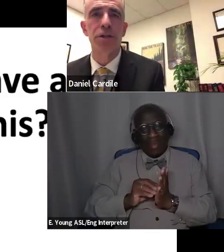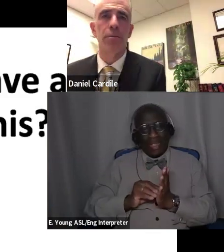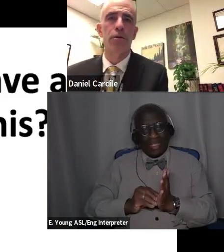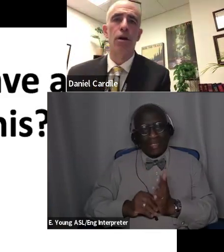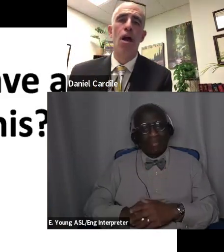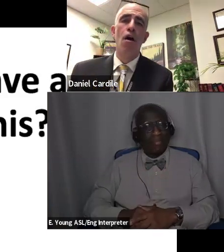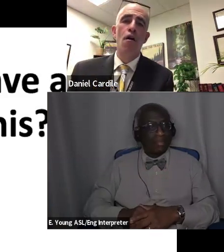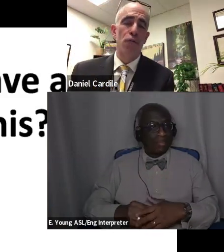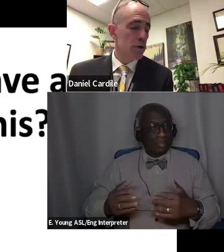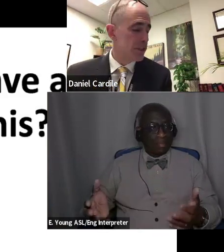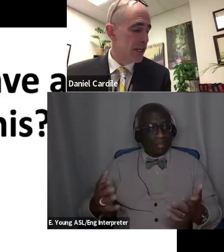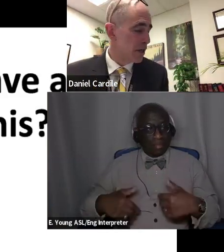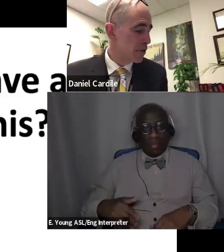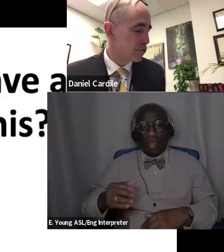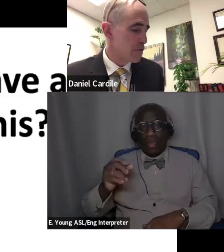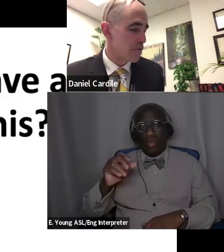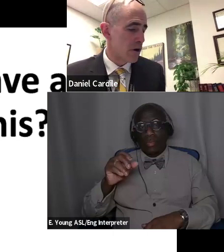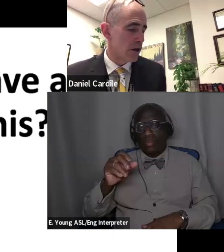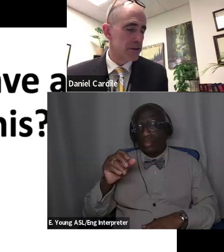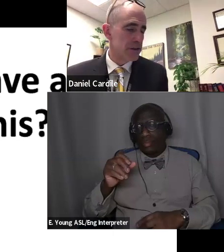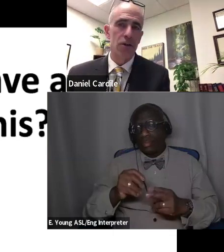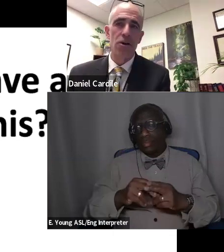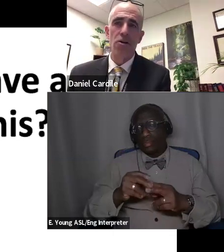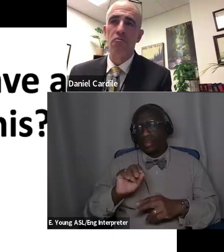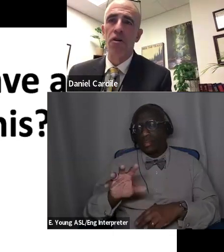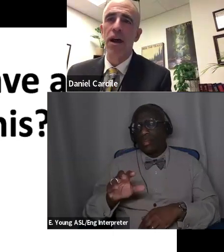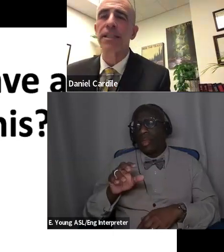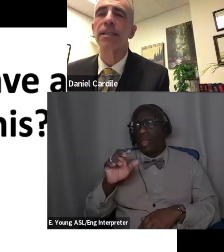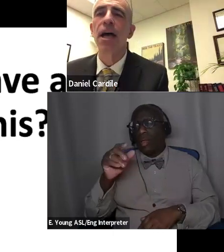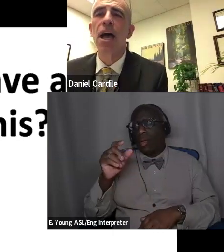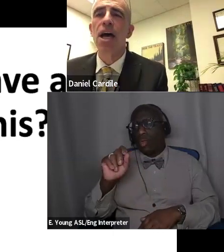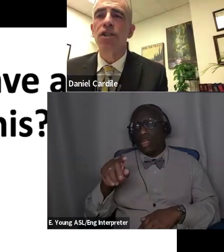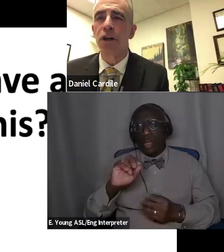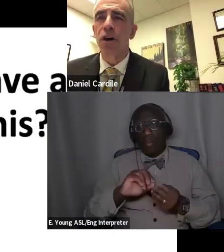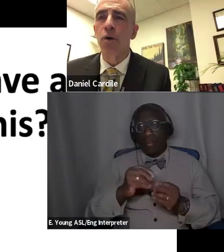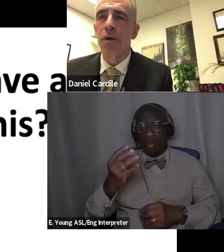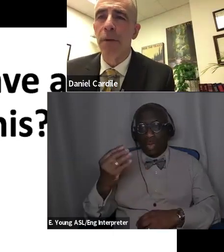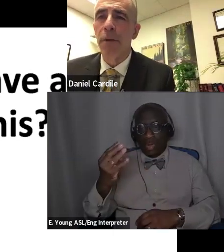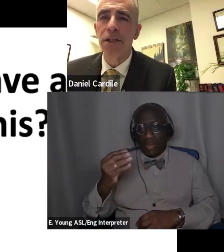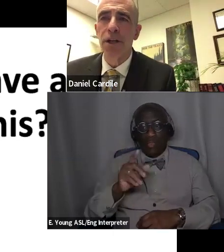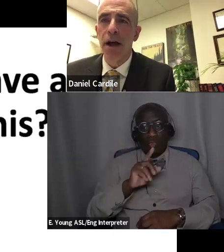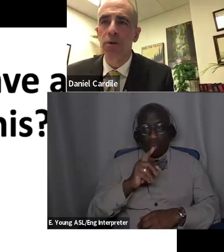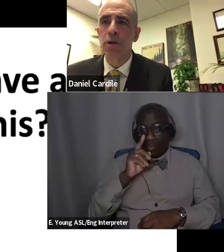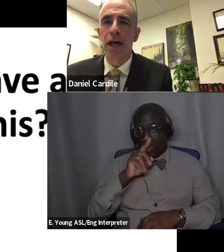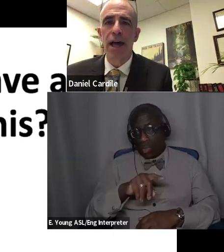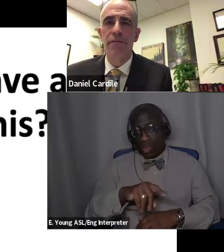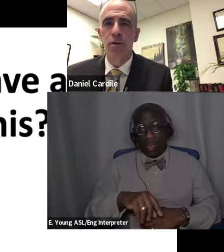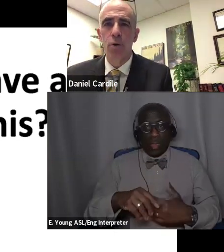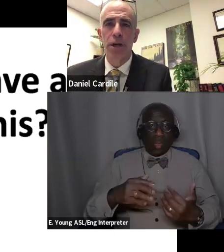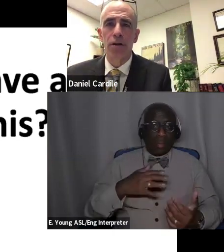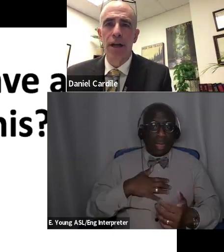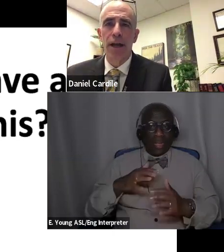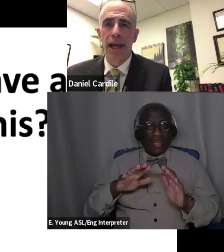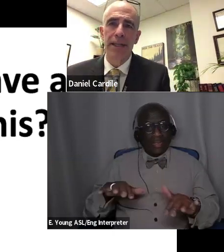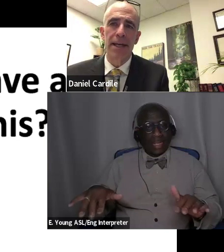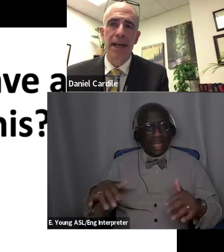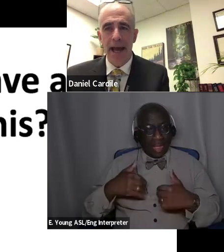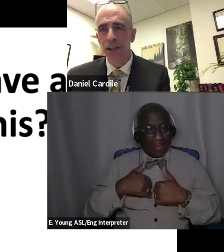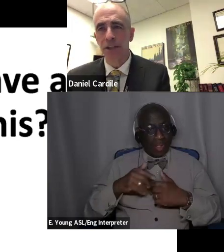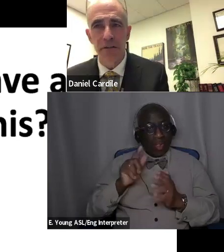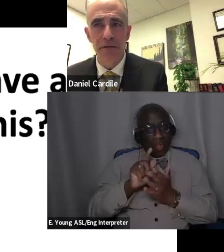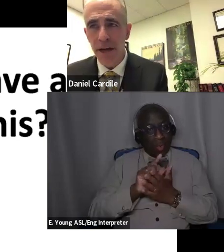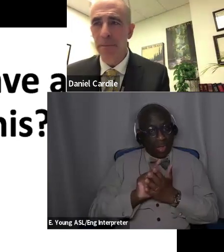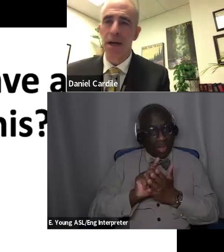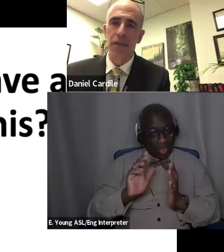Okay, question number 14, another true false. All right. So my child will have a lawyer and